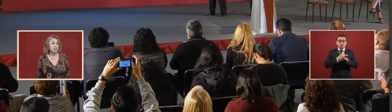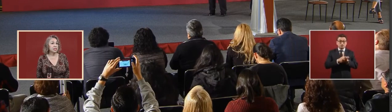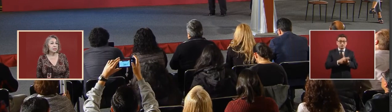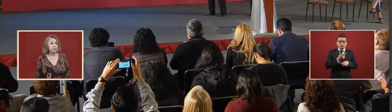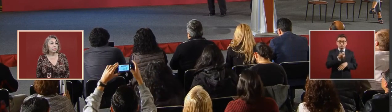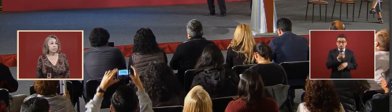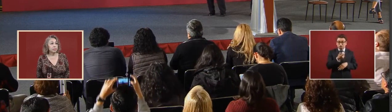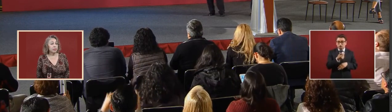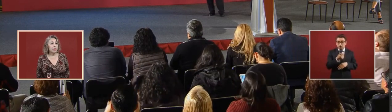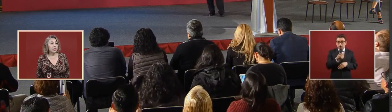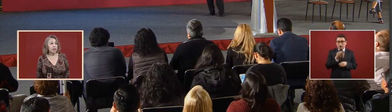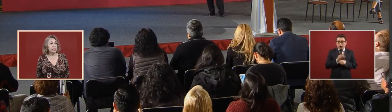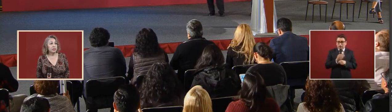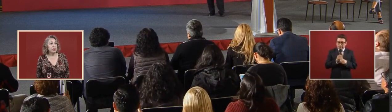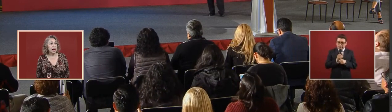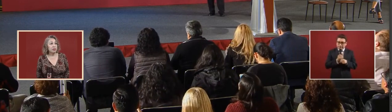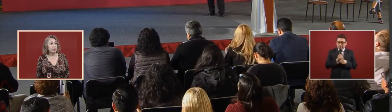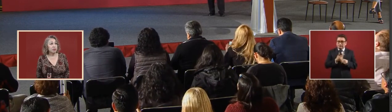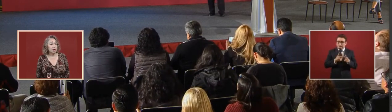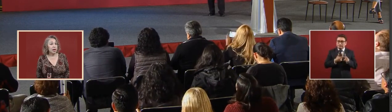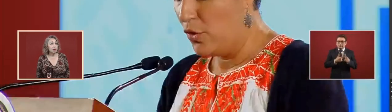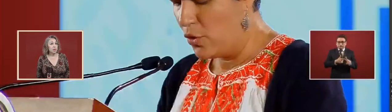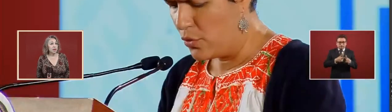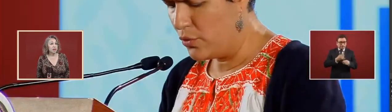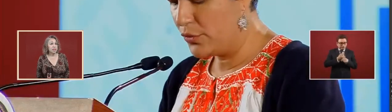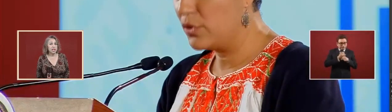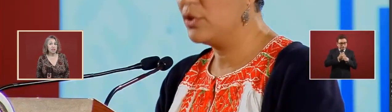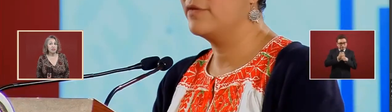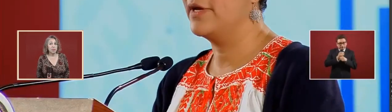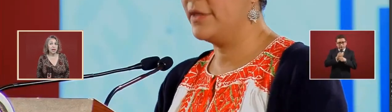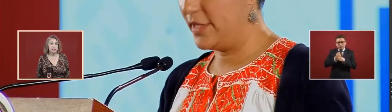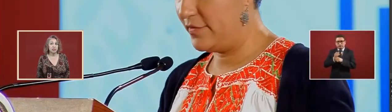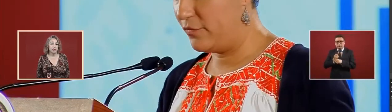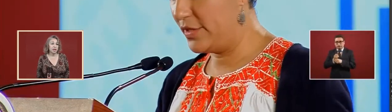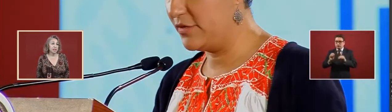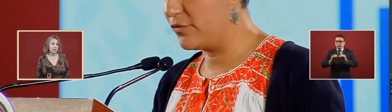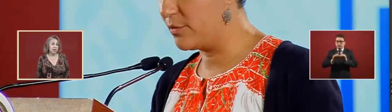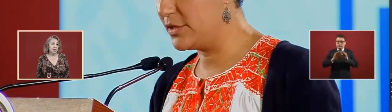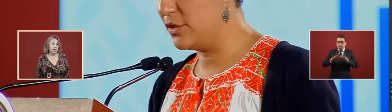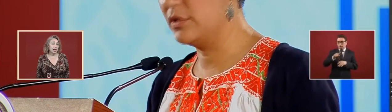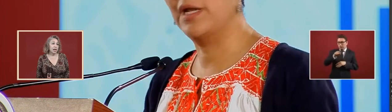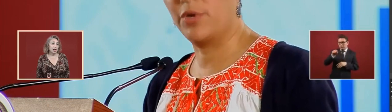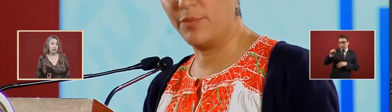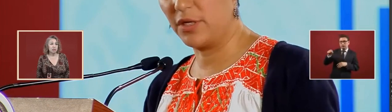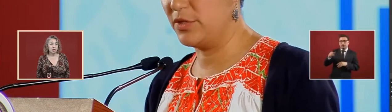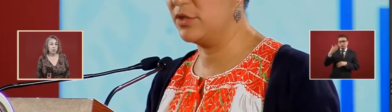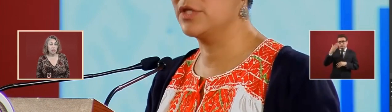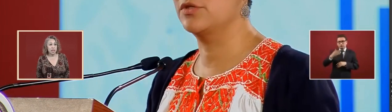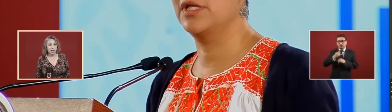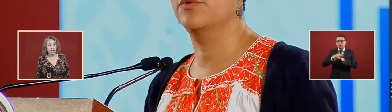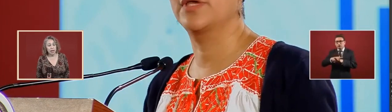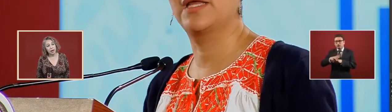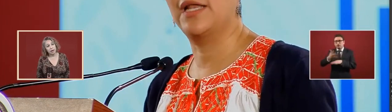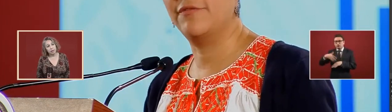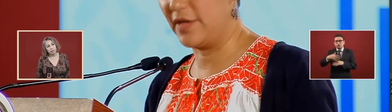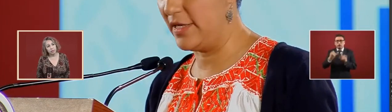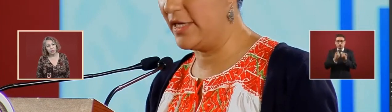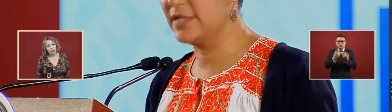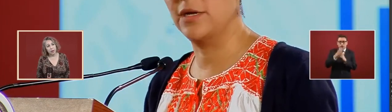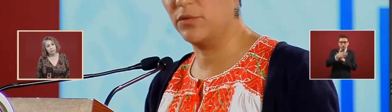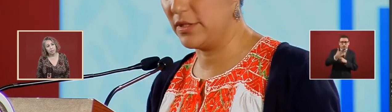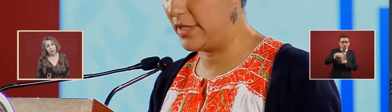graves, as of now, and we are continuing to reconstruct, and also with the